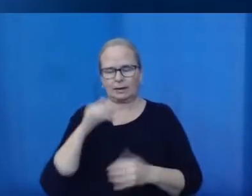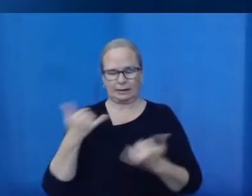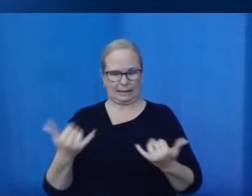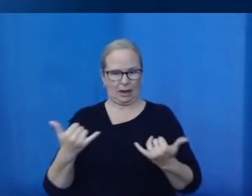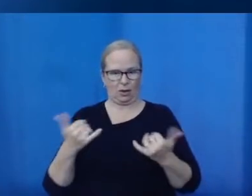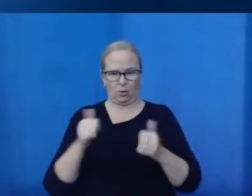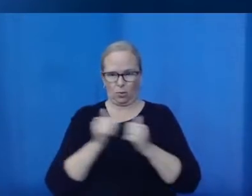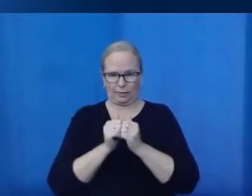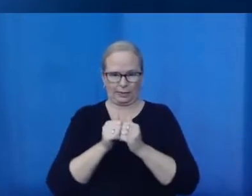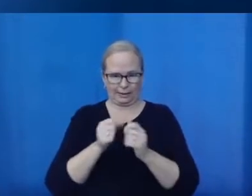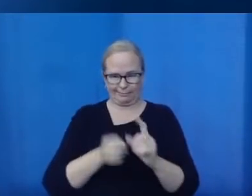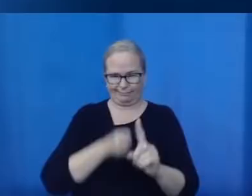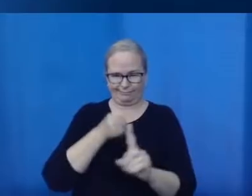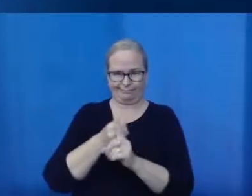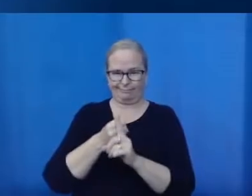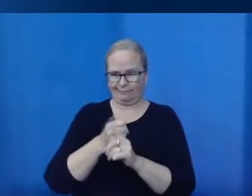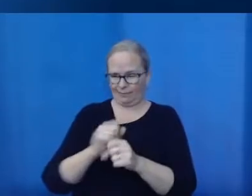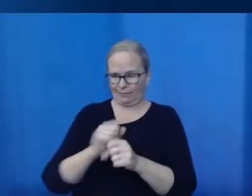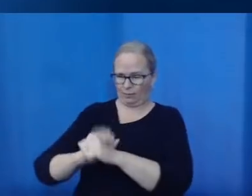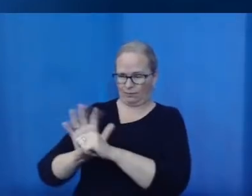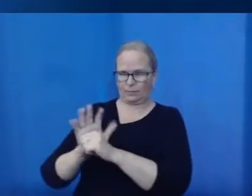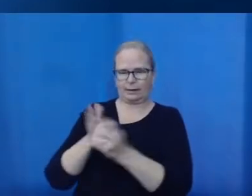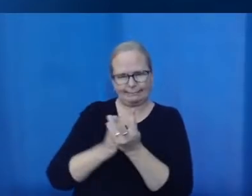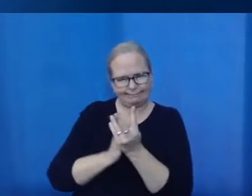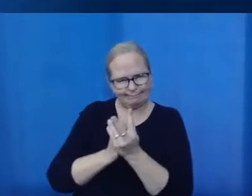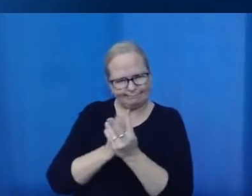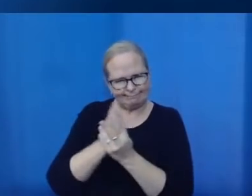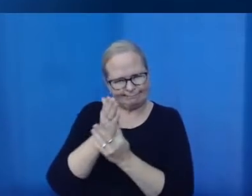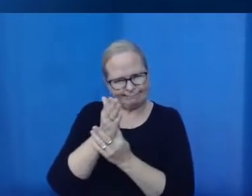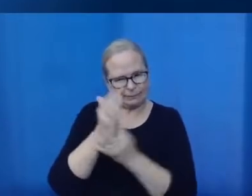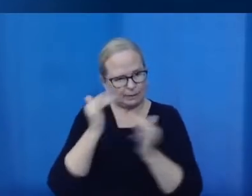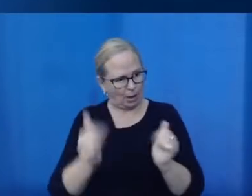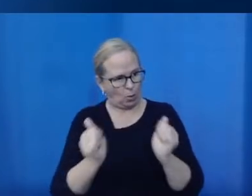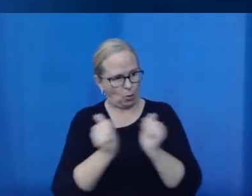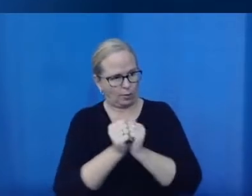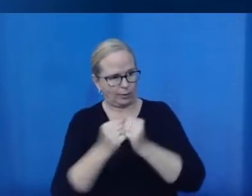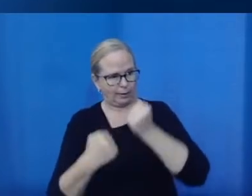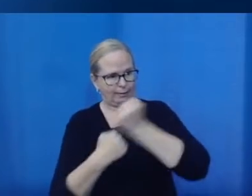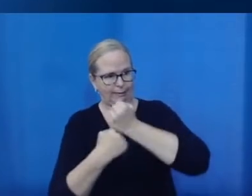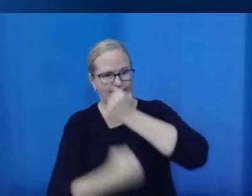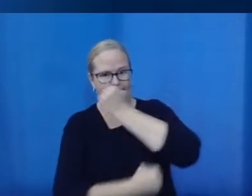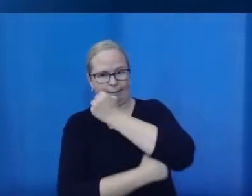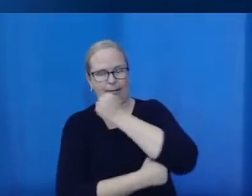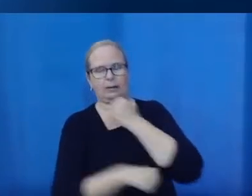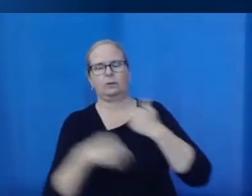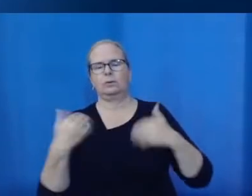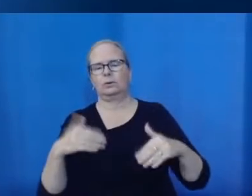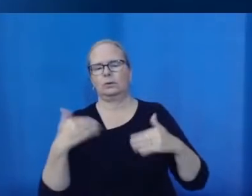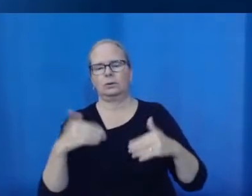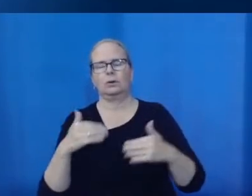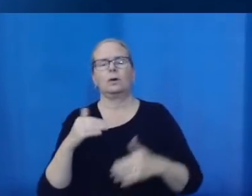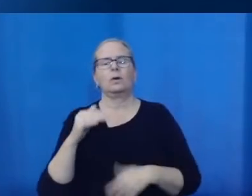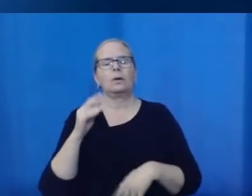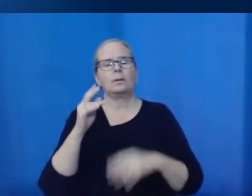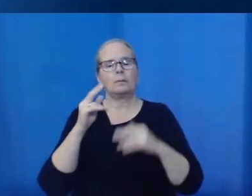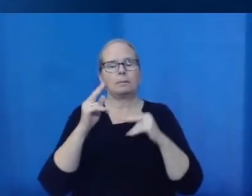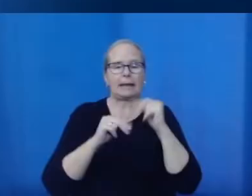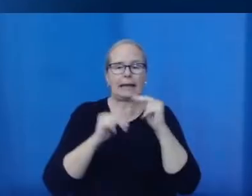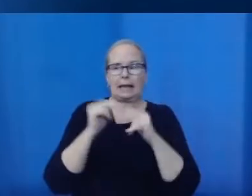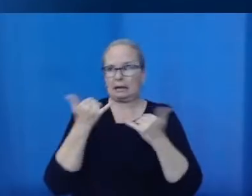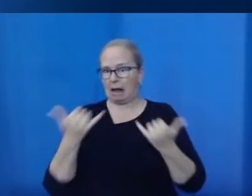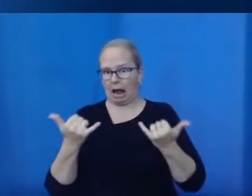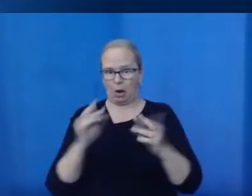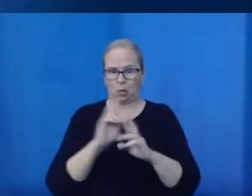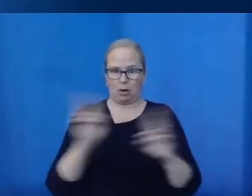or build a lasting, robust structure in the next 45 minutes. But I also know that we